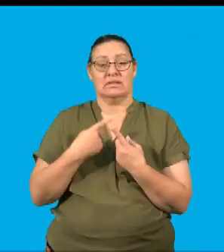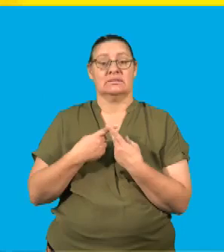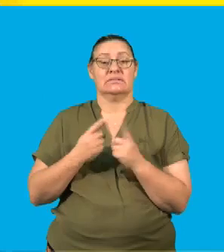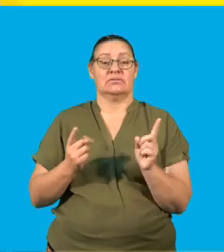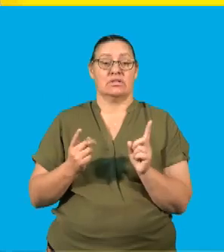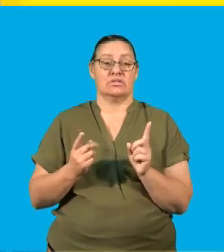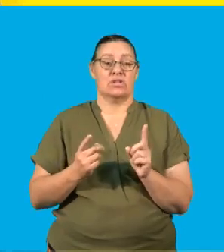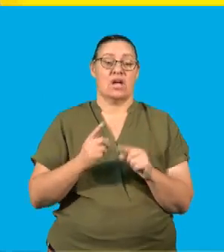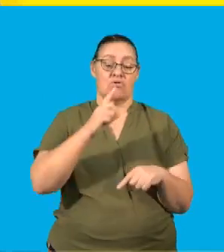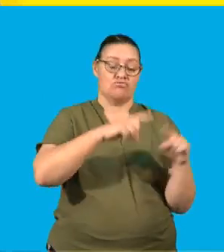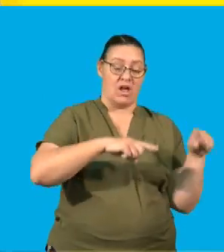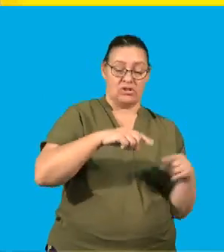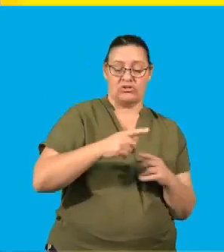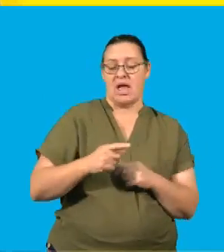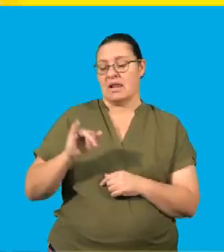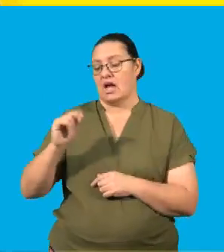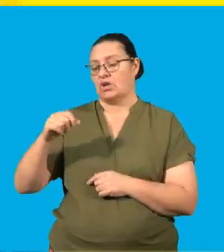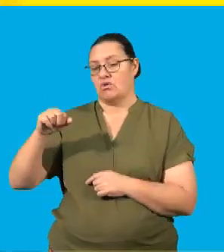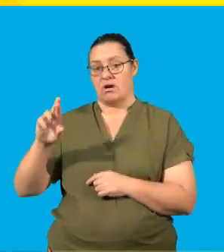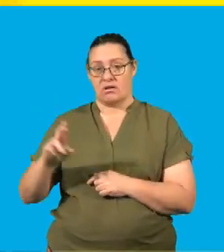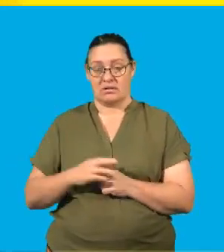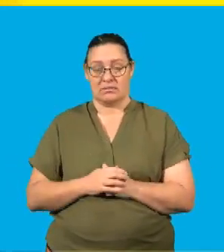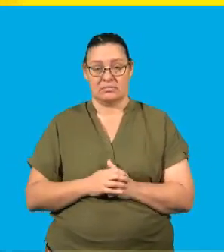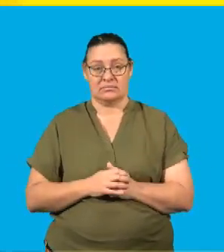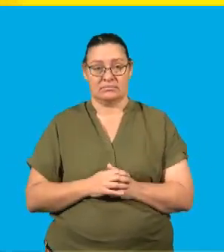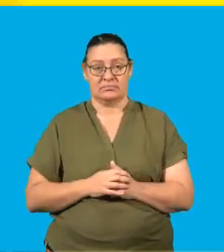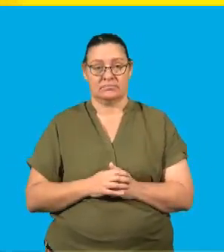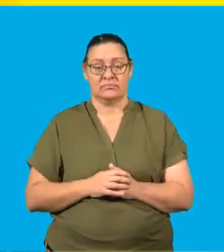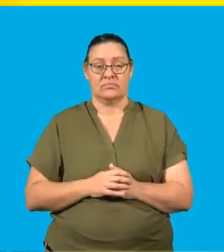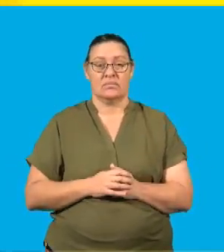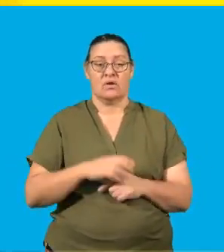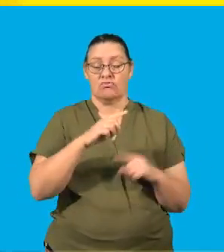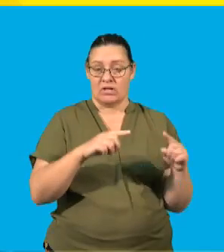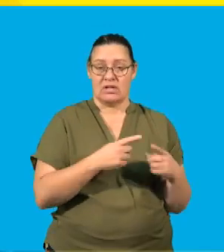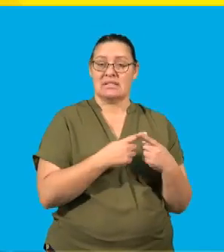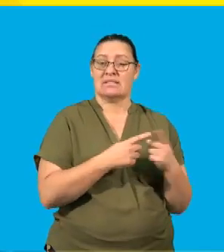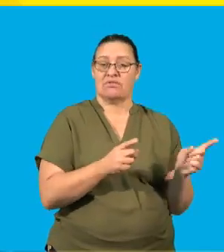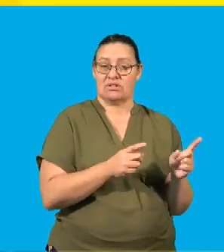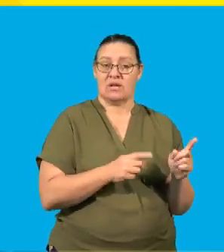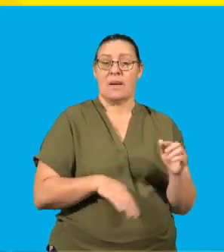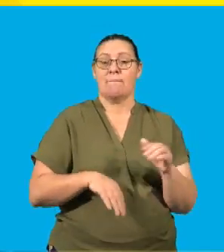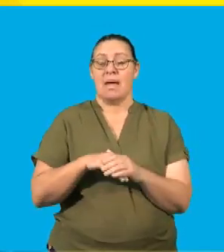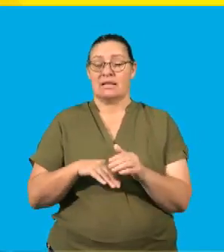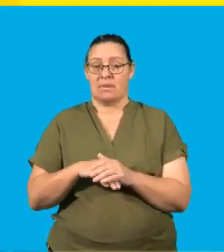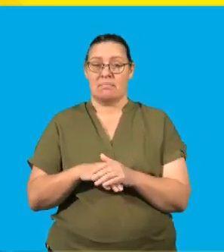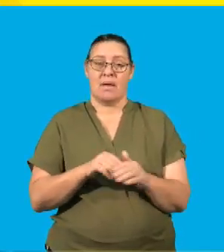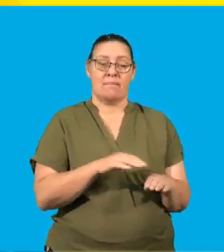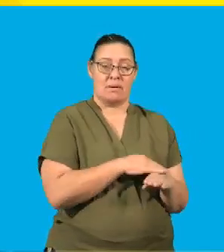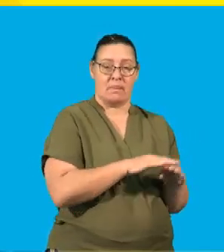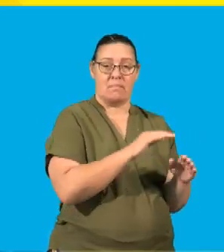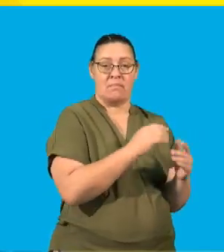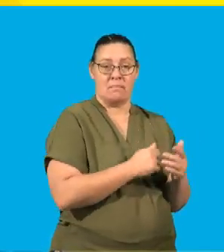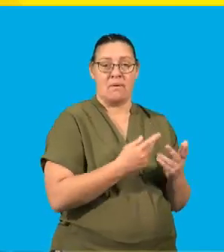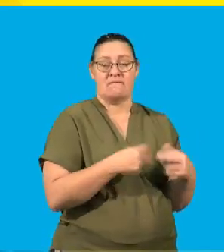the difference between the range and the interquartile range. Range is the difference between the maximum